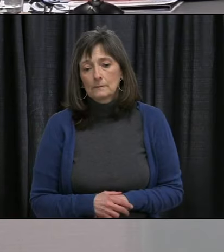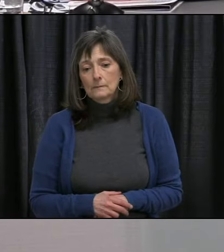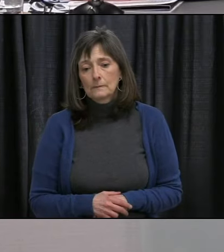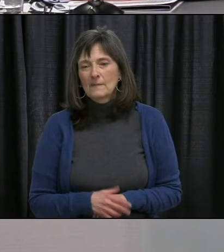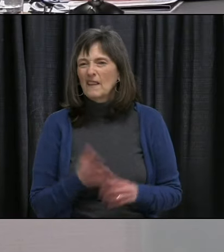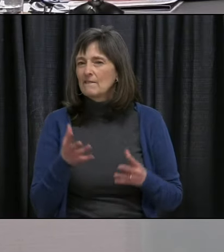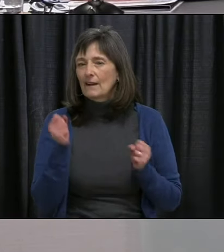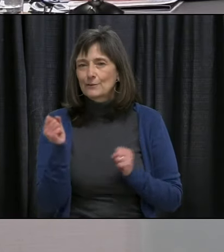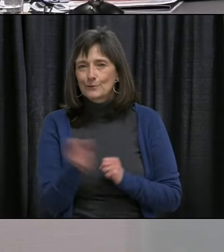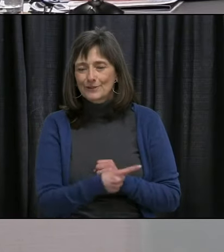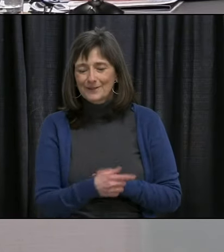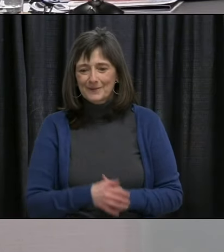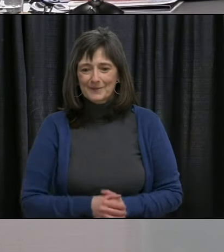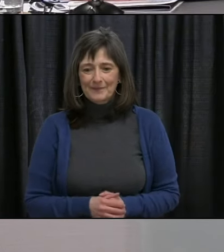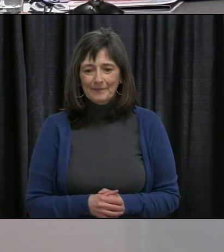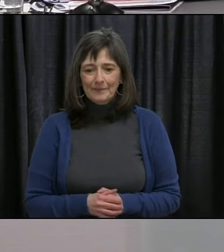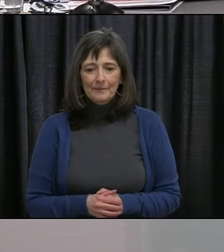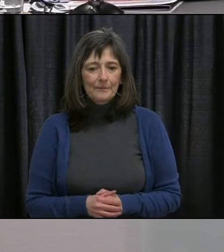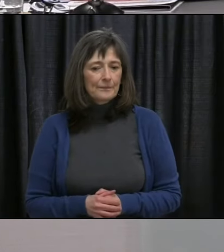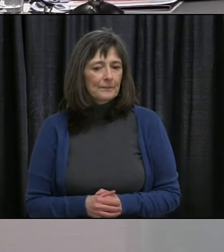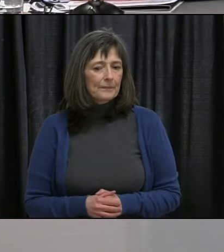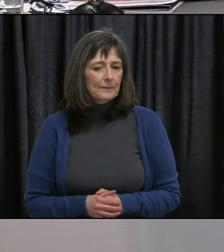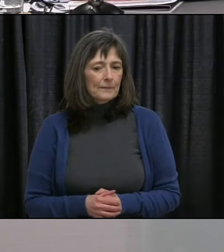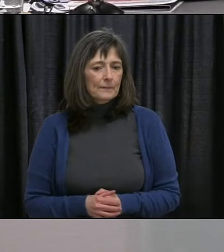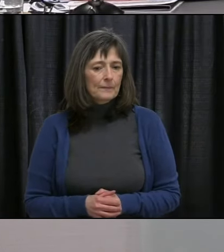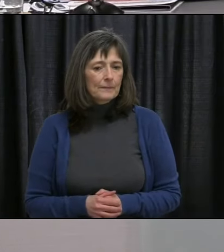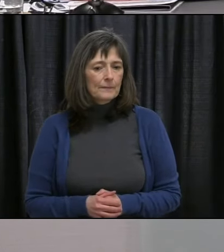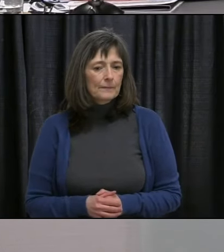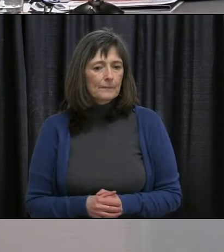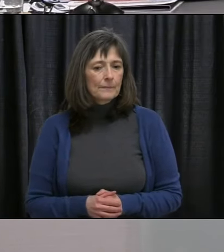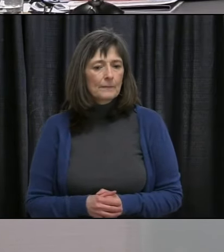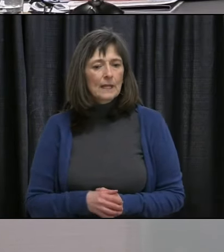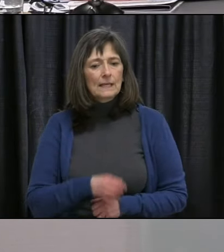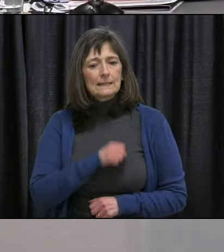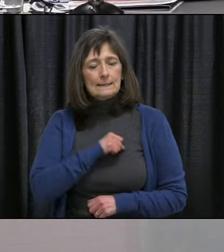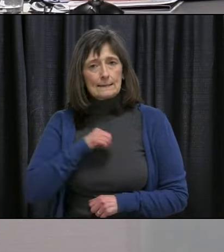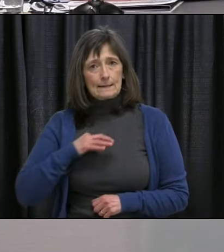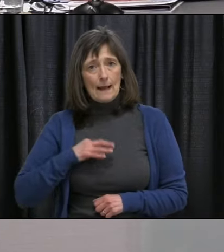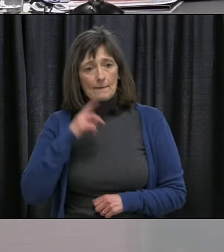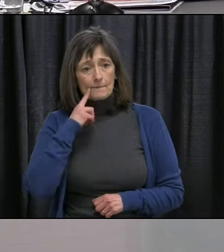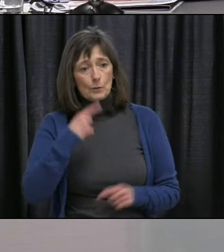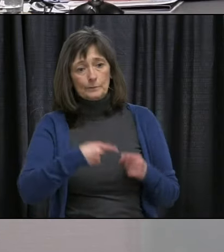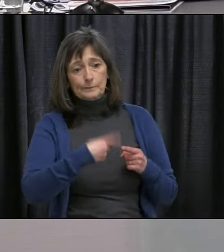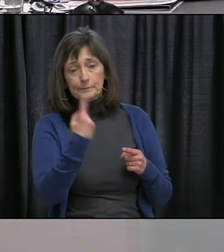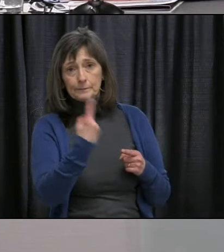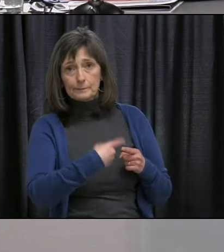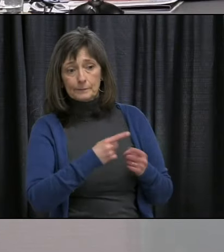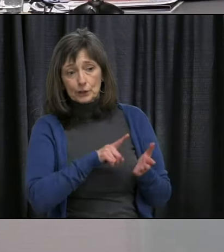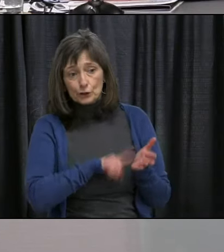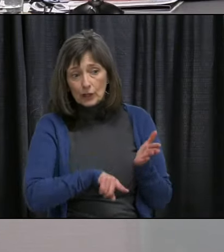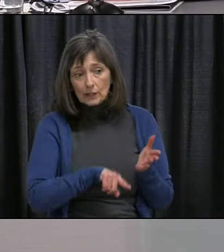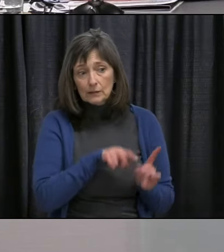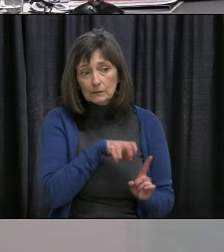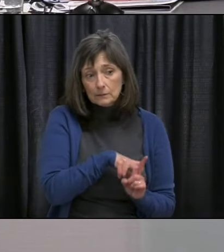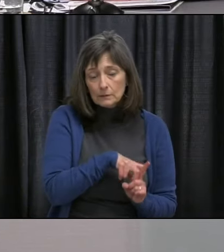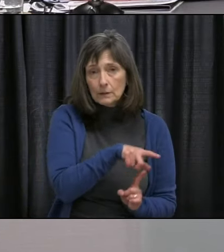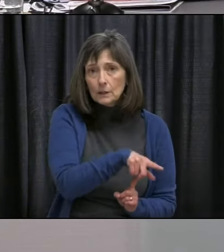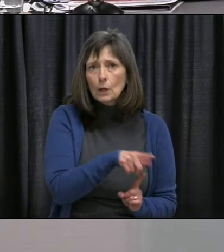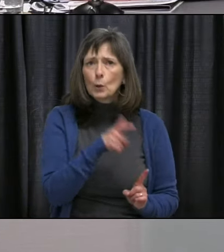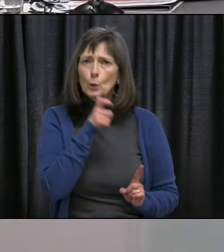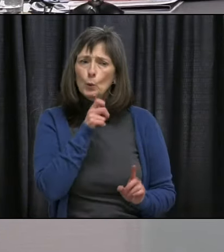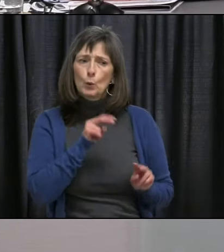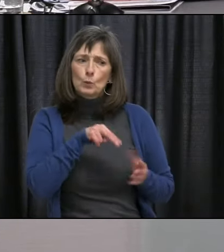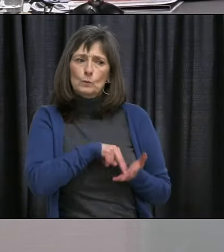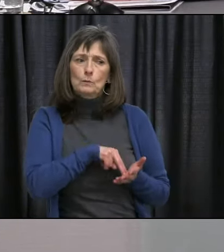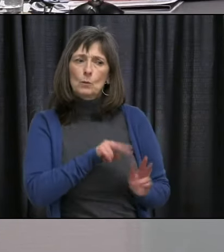Pretty quick questions. You mentioned about the staffing of the border points. I wonder if you could explain who is staffing the border points to stop